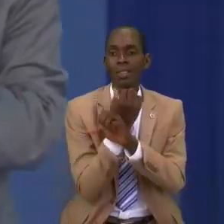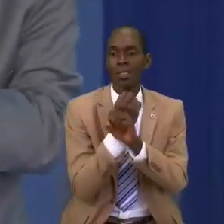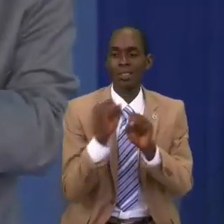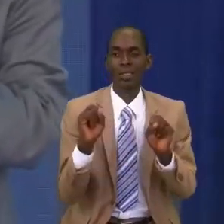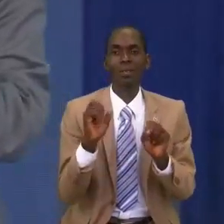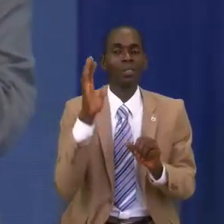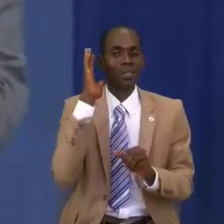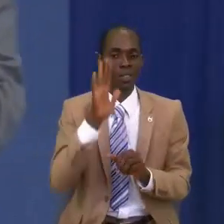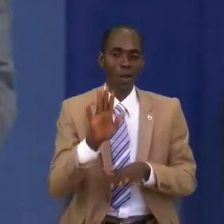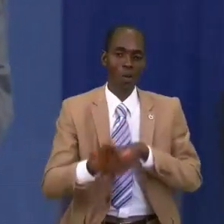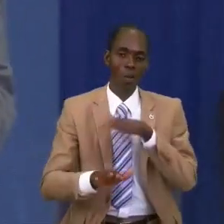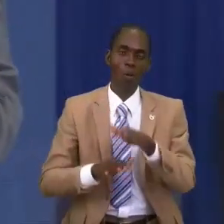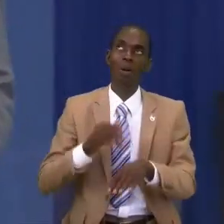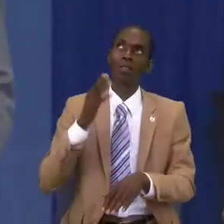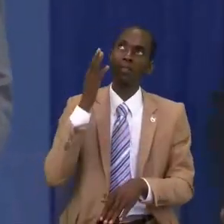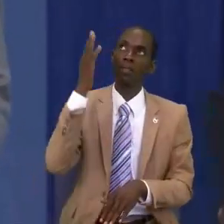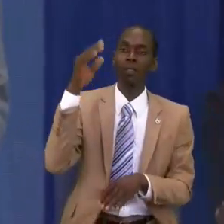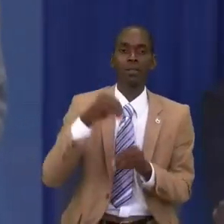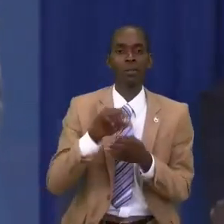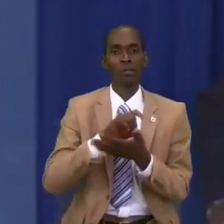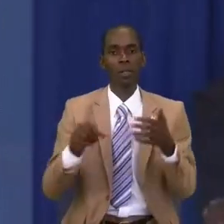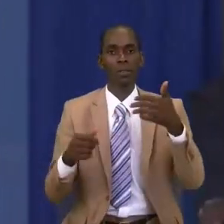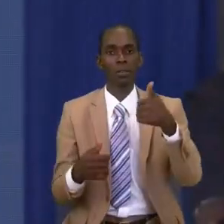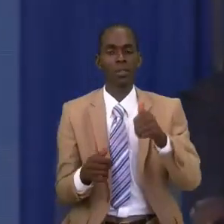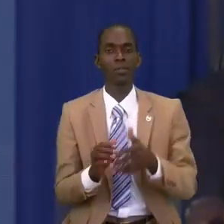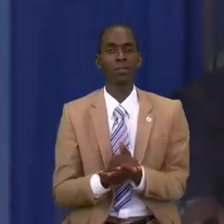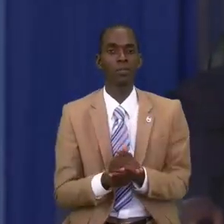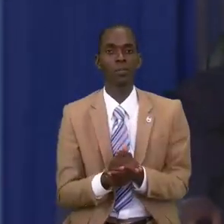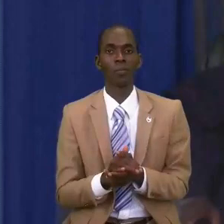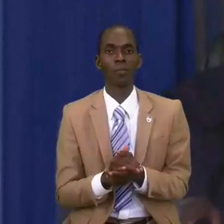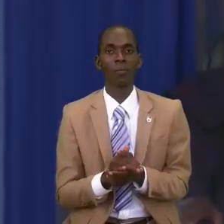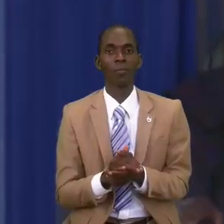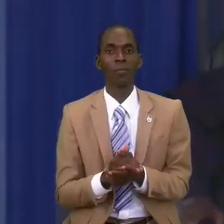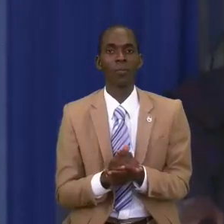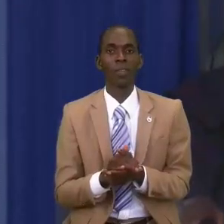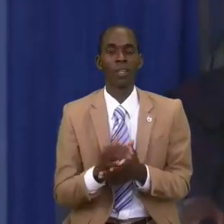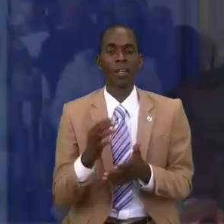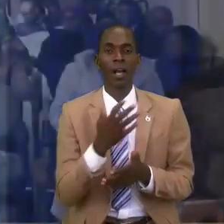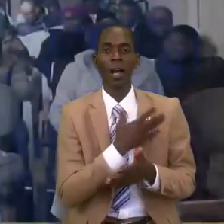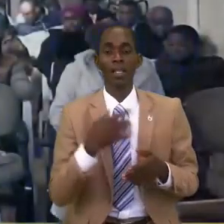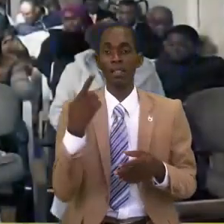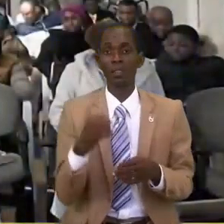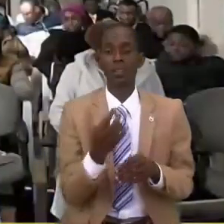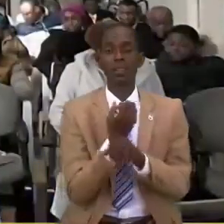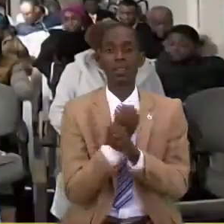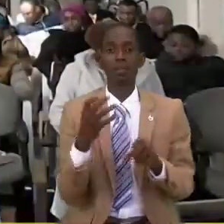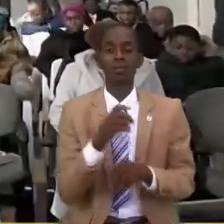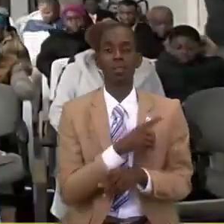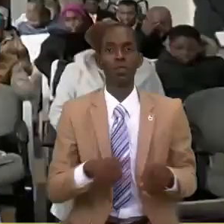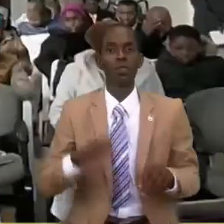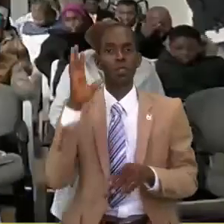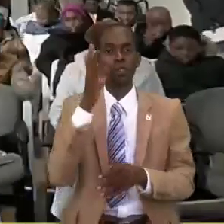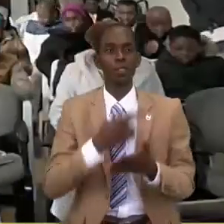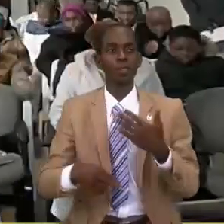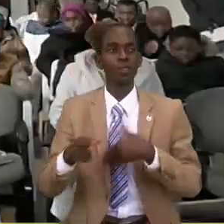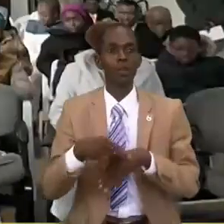in verse 10 it says, and the ransomed of the Lord shall return and shall come to Zion